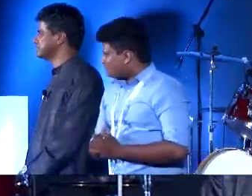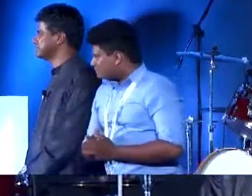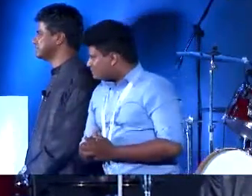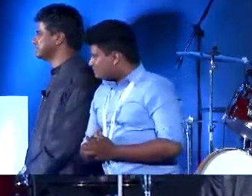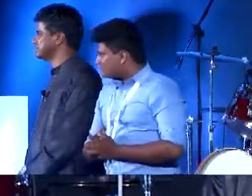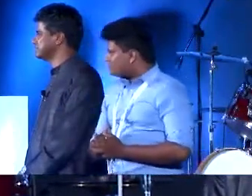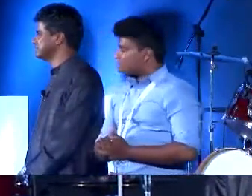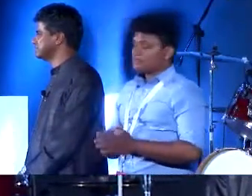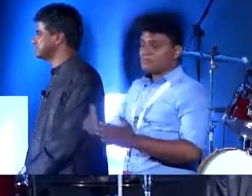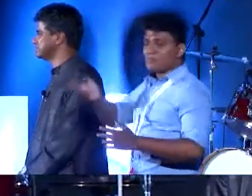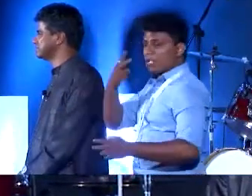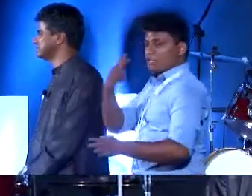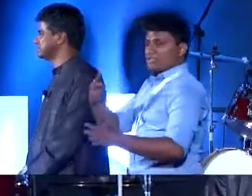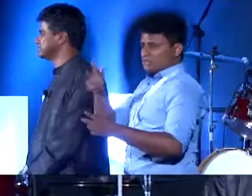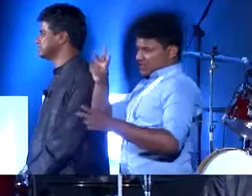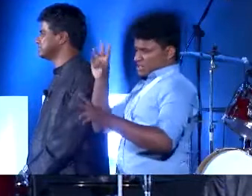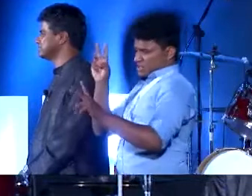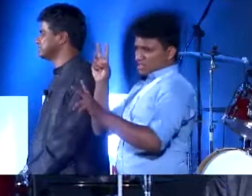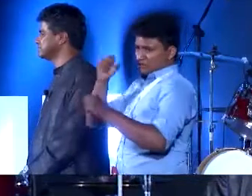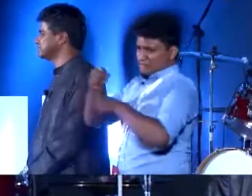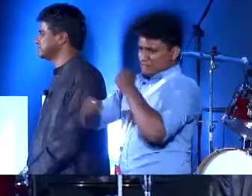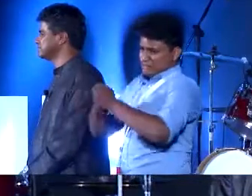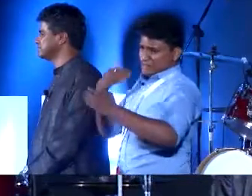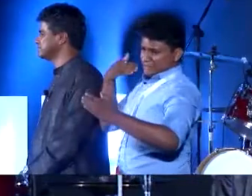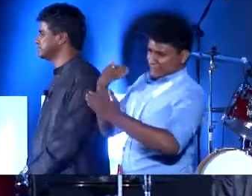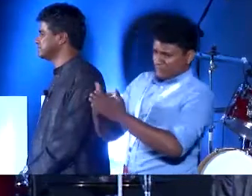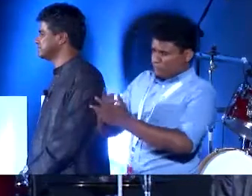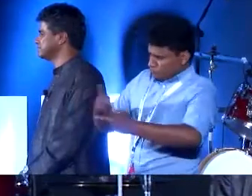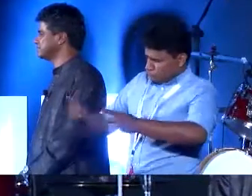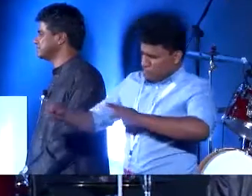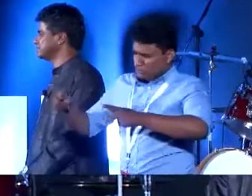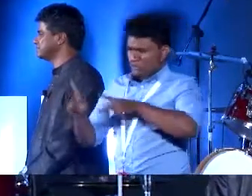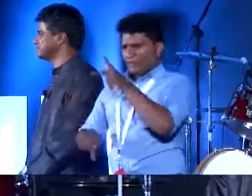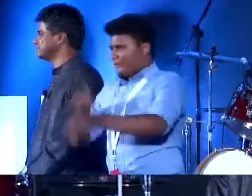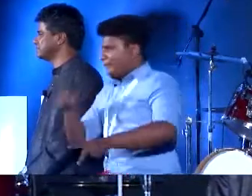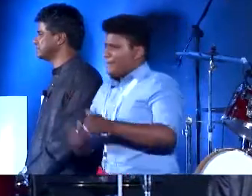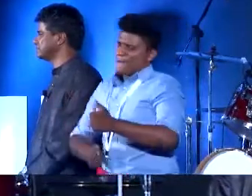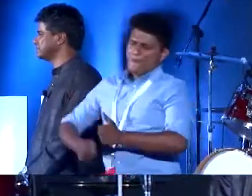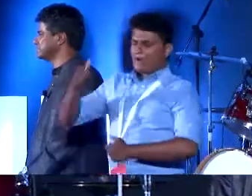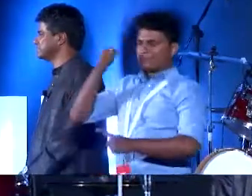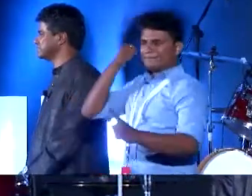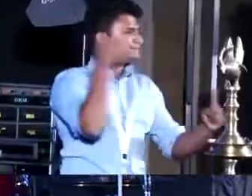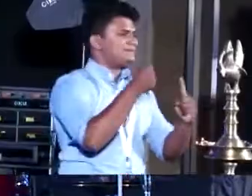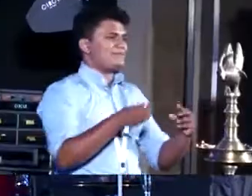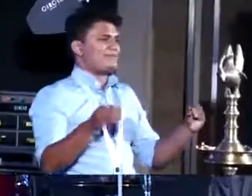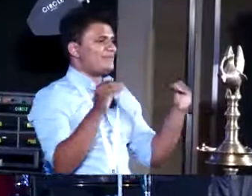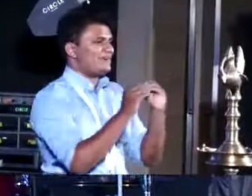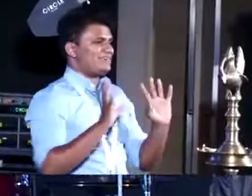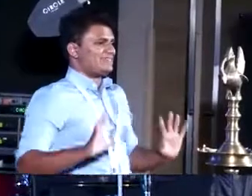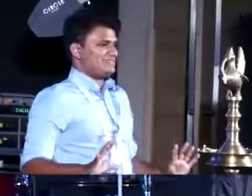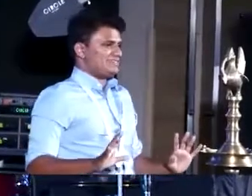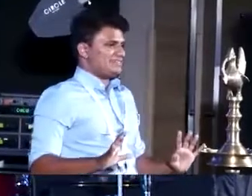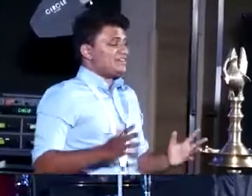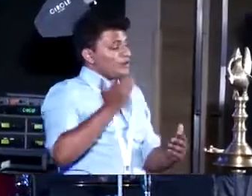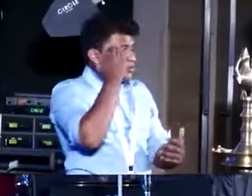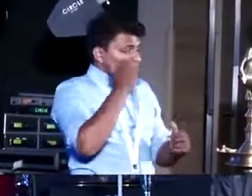last 3 years that I am involved, so many champions are coming up and the ripple effect is increasing. I don't know how to measure